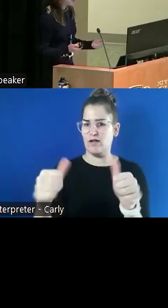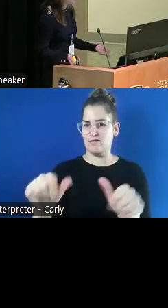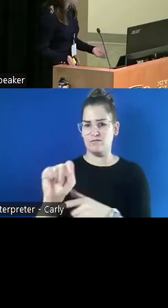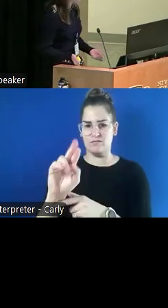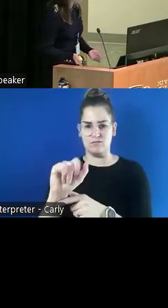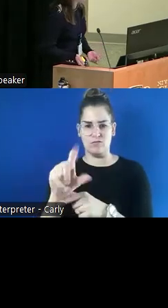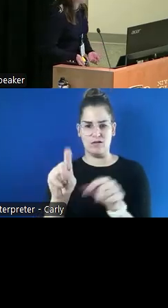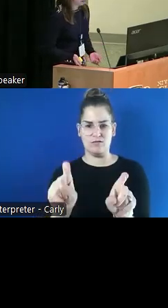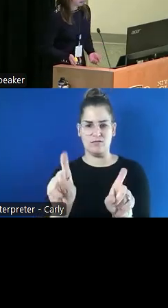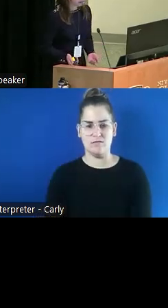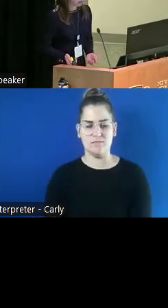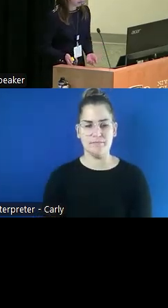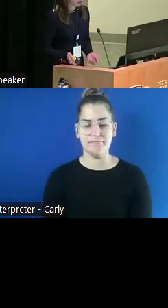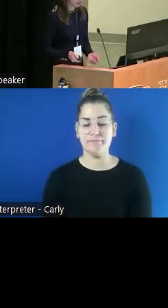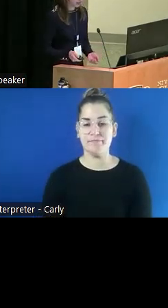So where do we start this work?